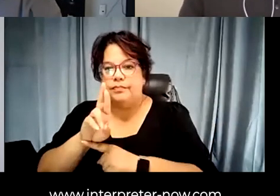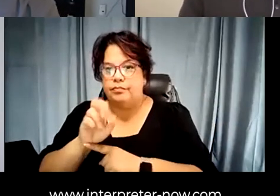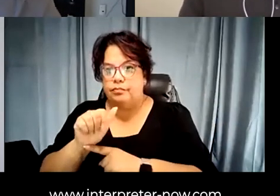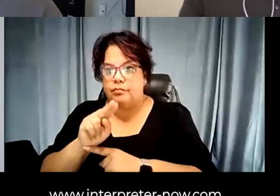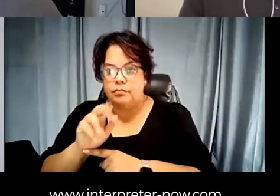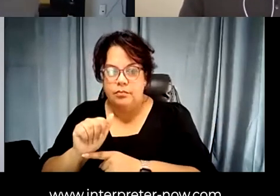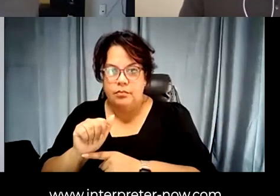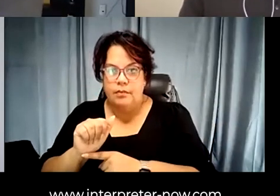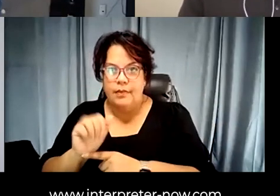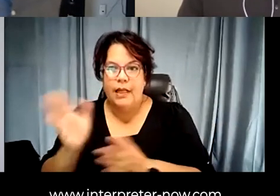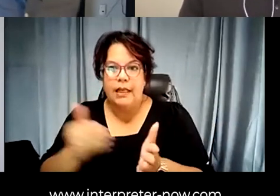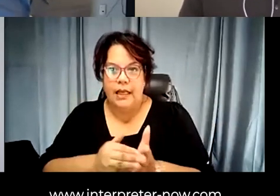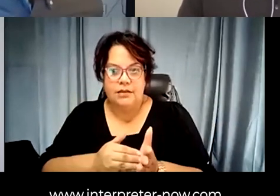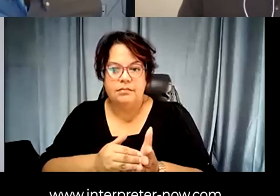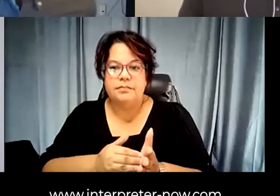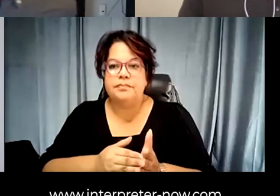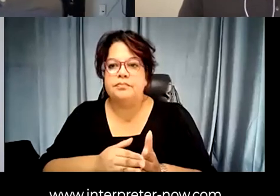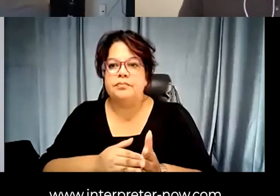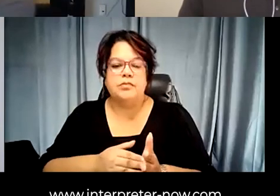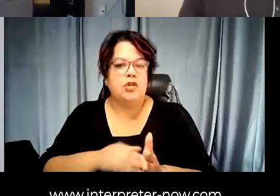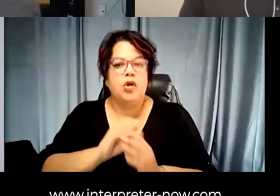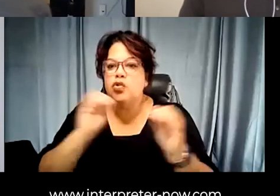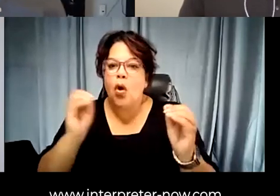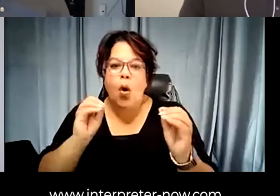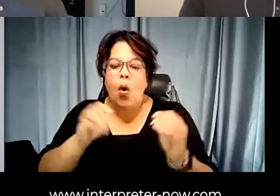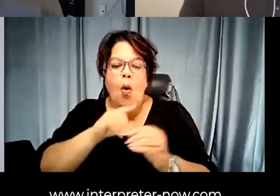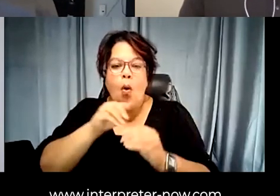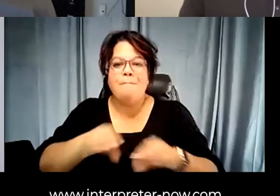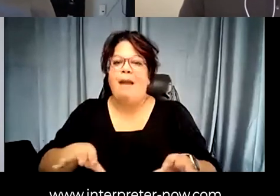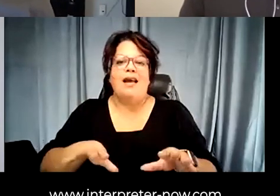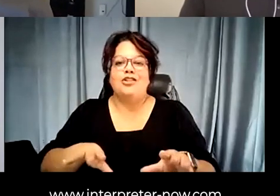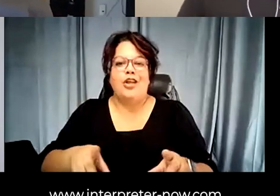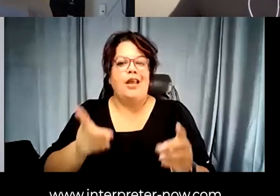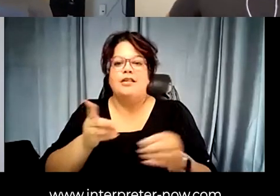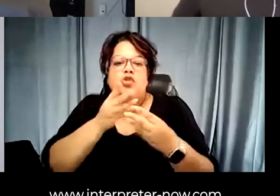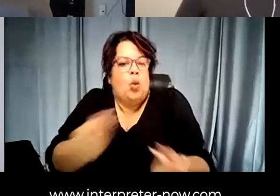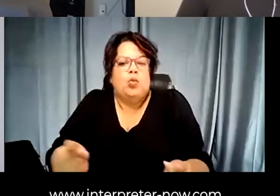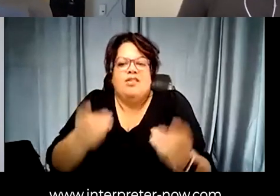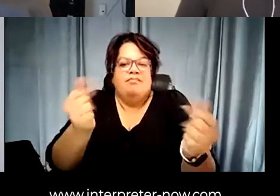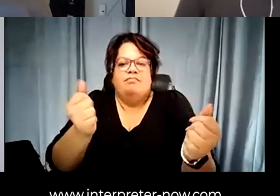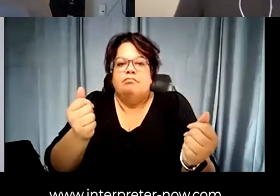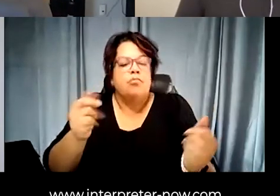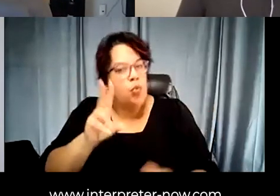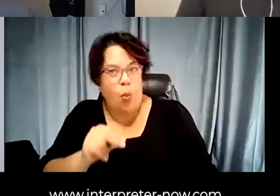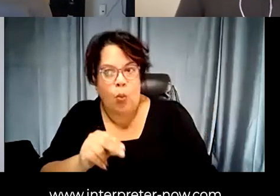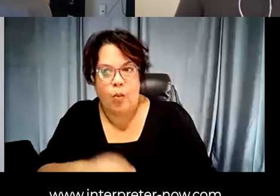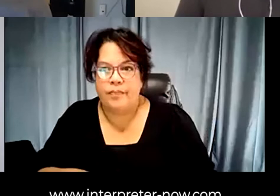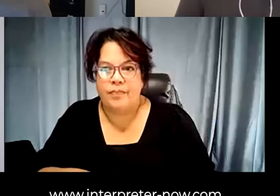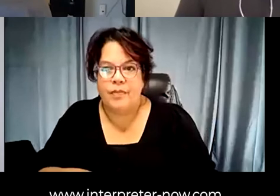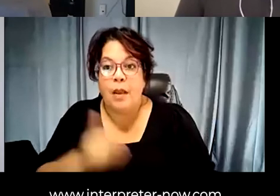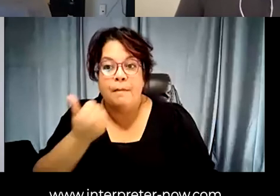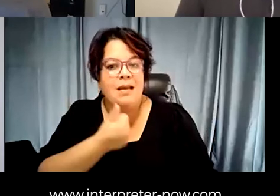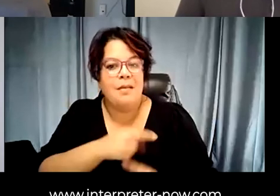we all know, I think we've all agreed, there's no silver bullet to anything. But an acquisition is very much like any major change